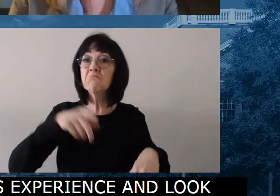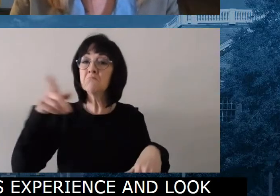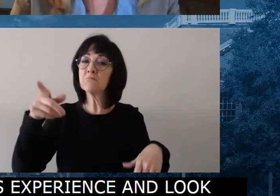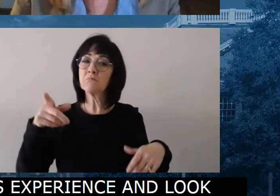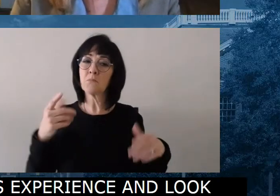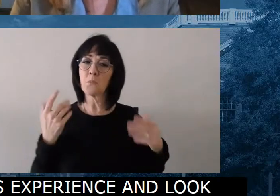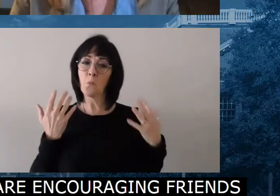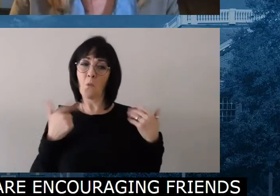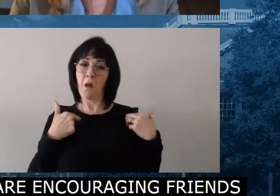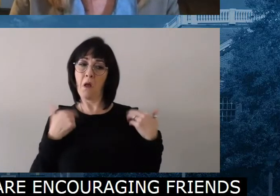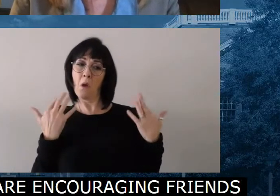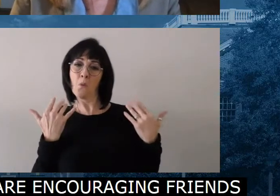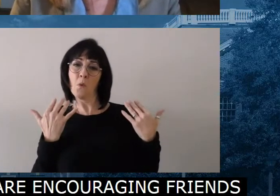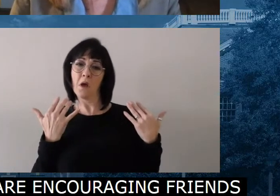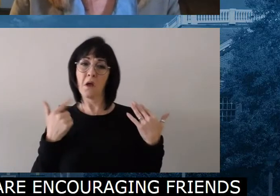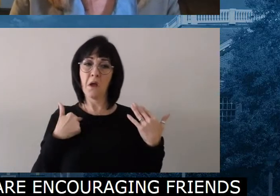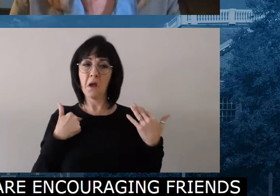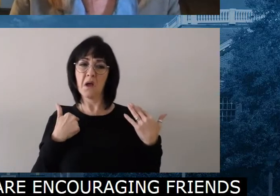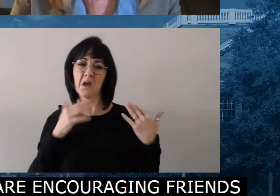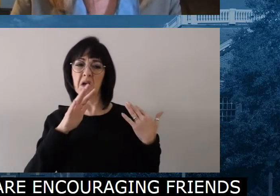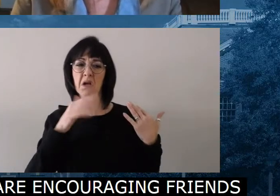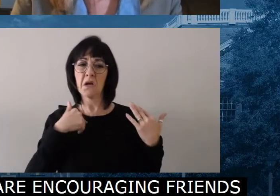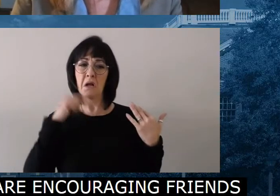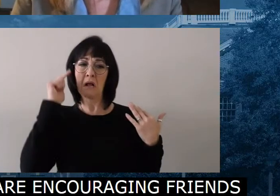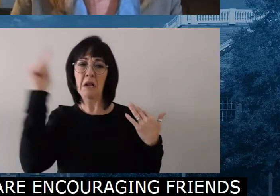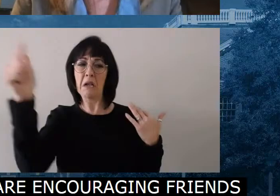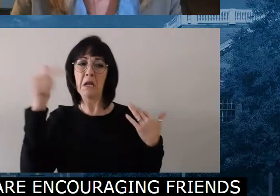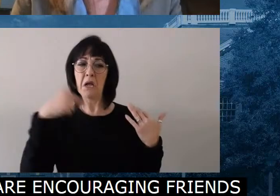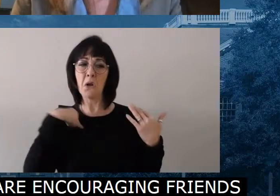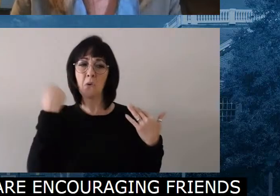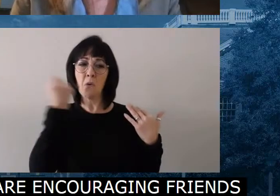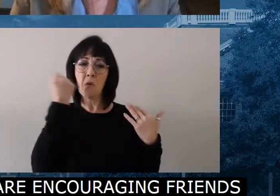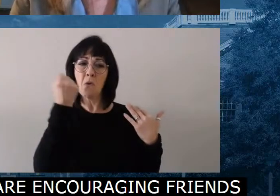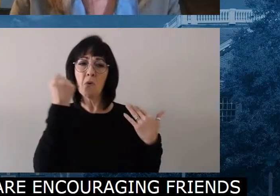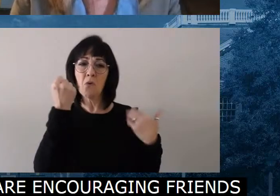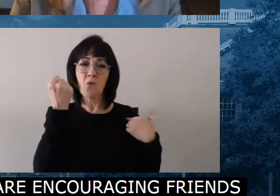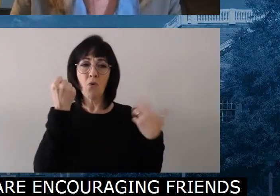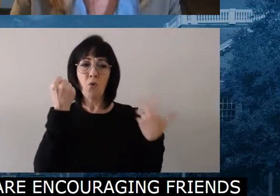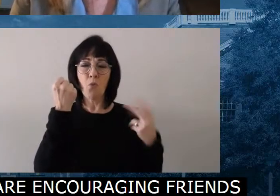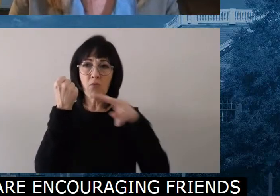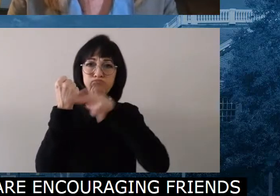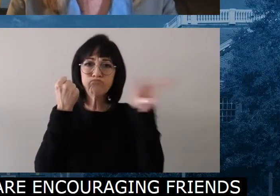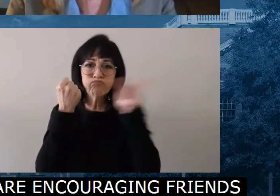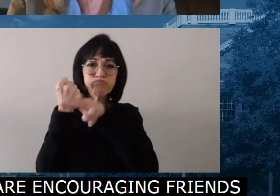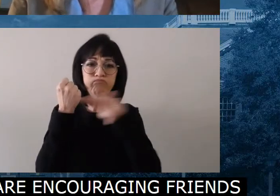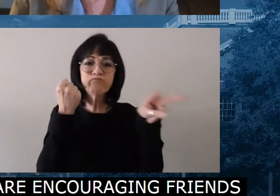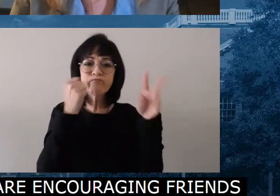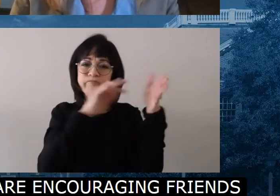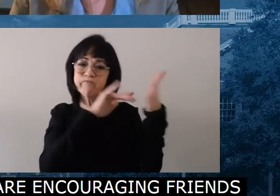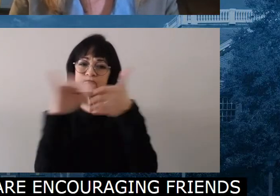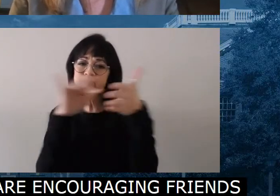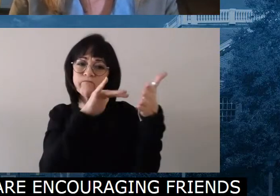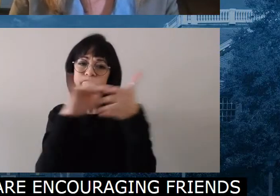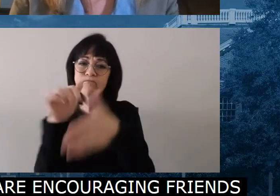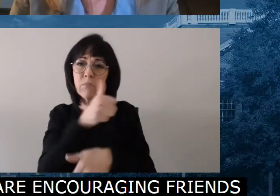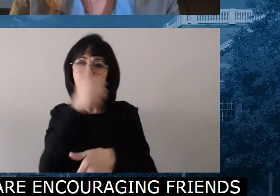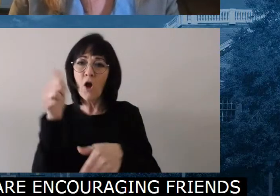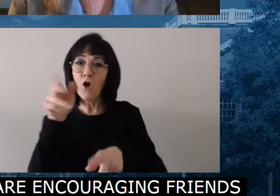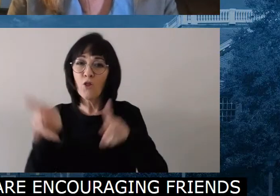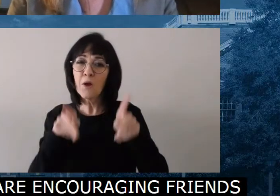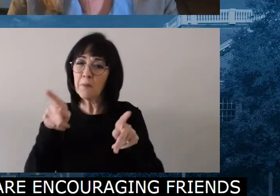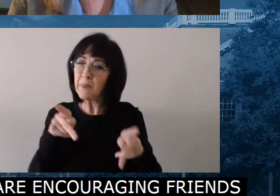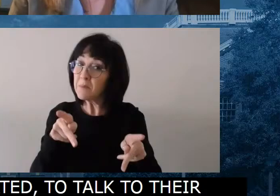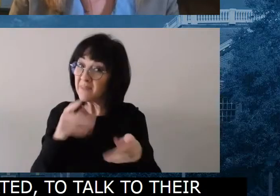hesitant, to give them a little nudge to move them along the way. As you could hear, it's taking us longer to fill up